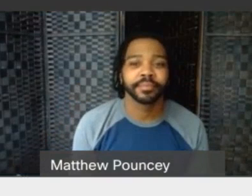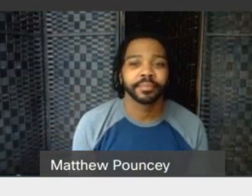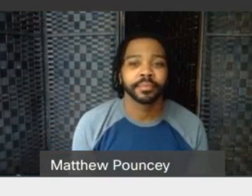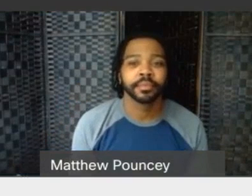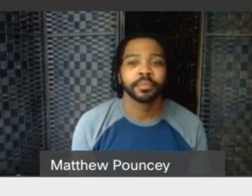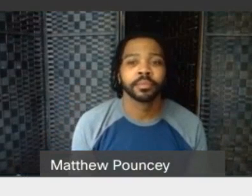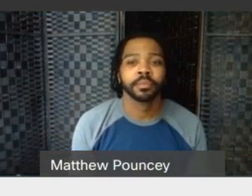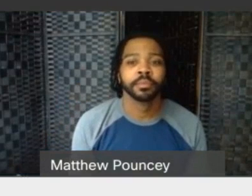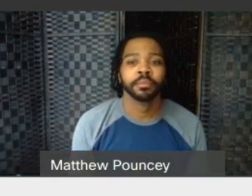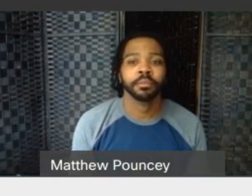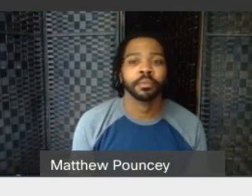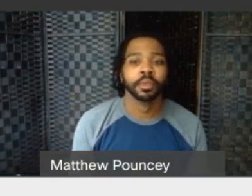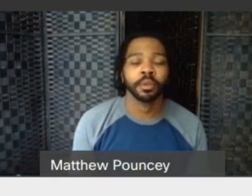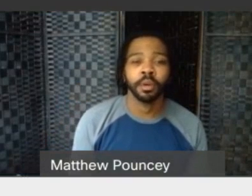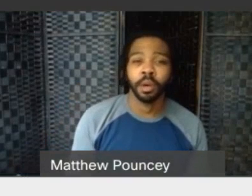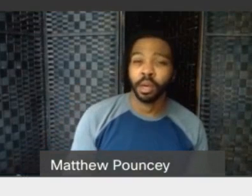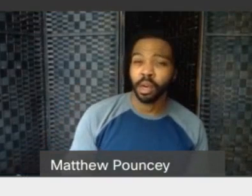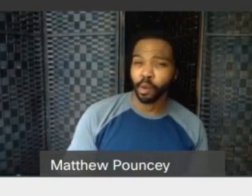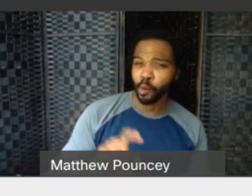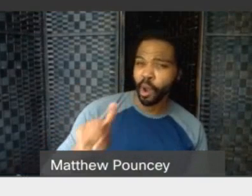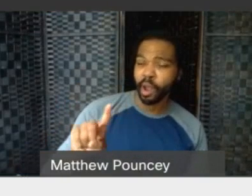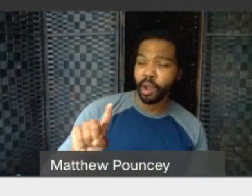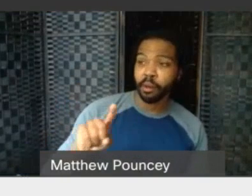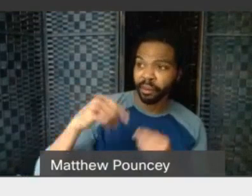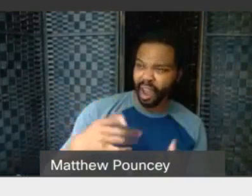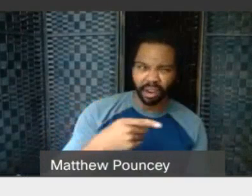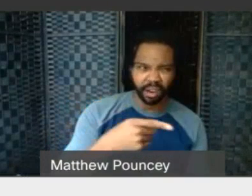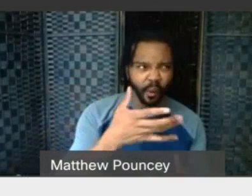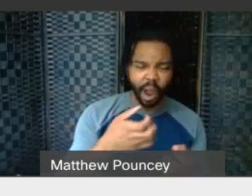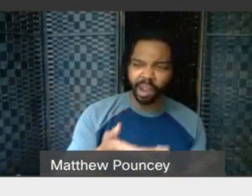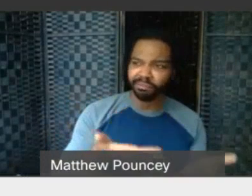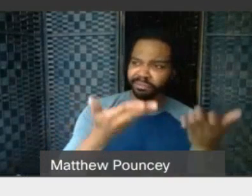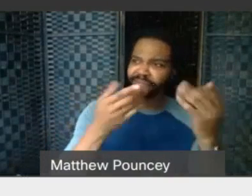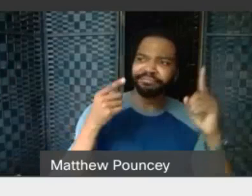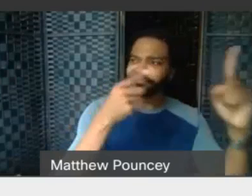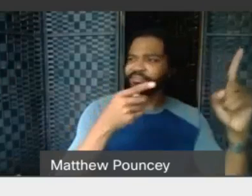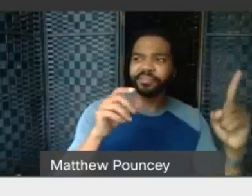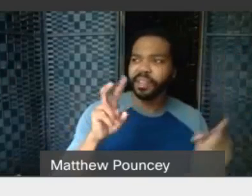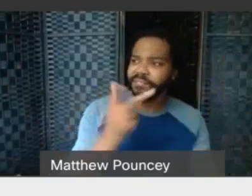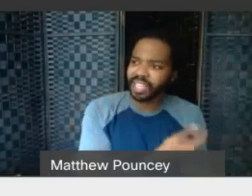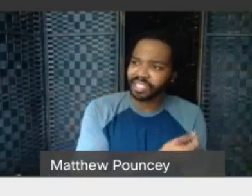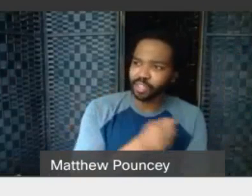shouldn't providers aim for a higher vaccination rate given the nature of the work and the population they're working with?